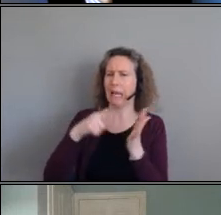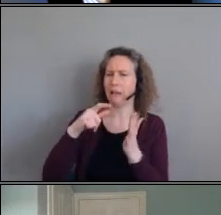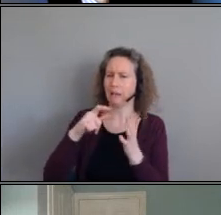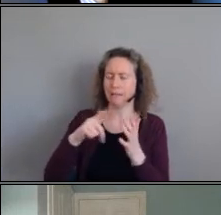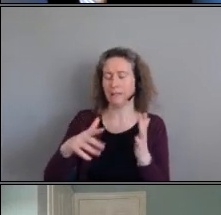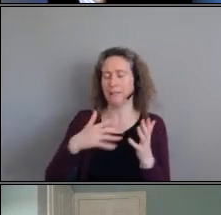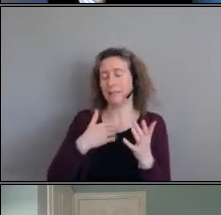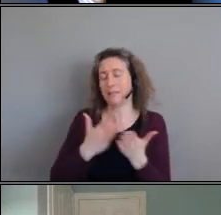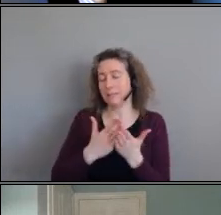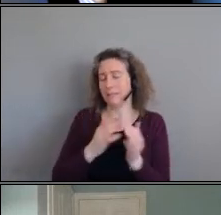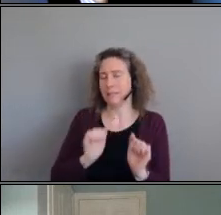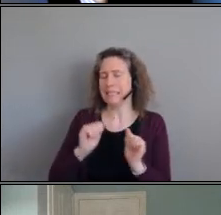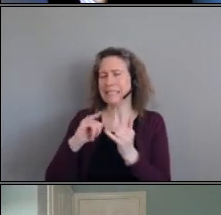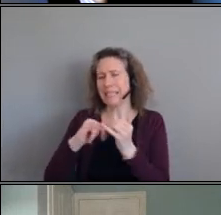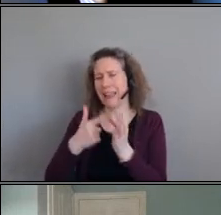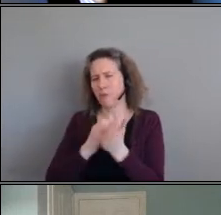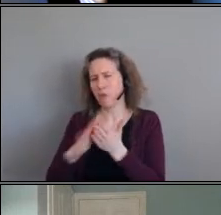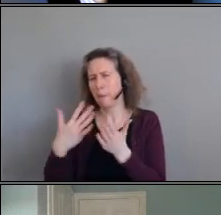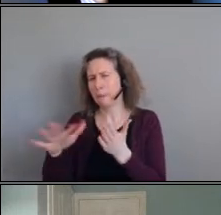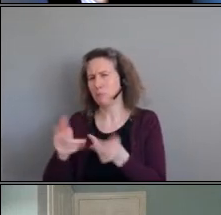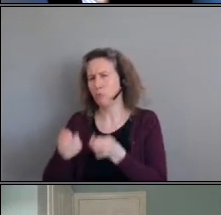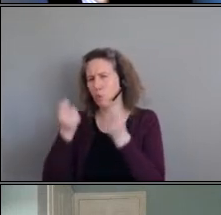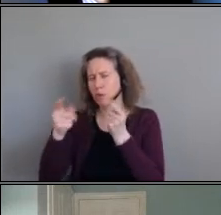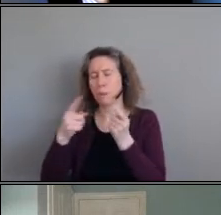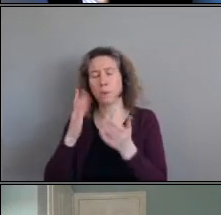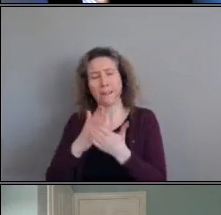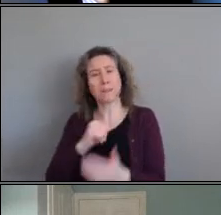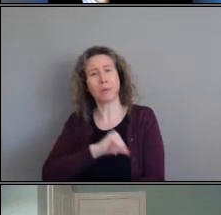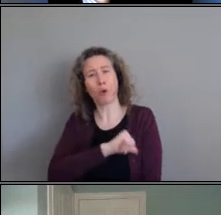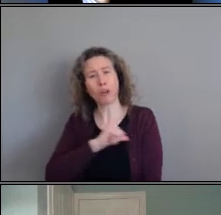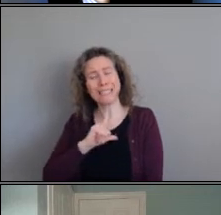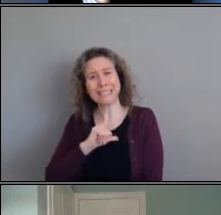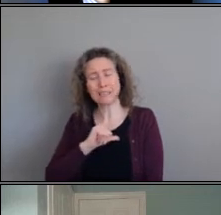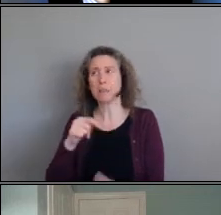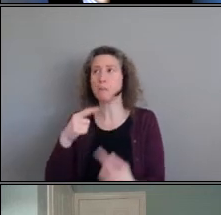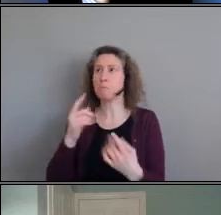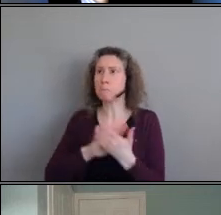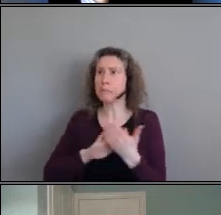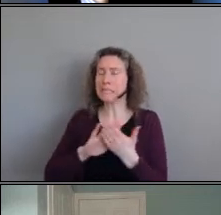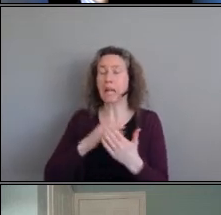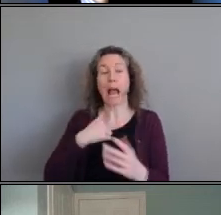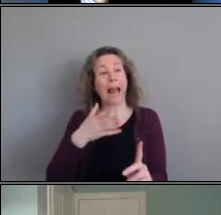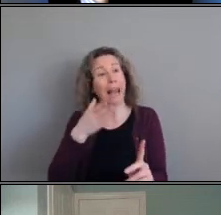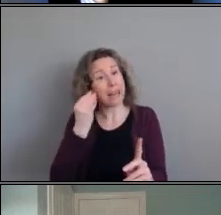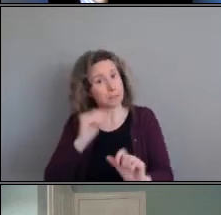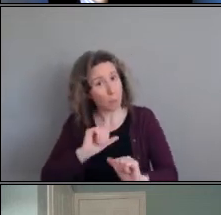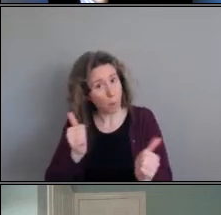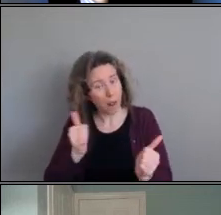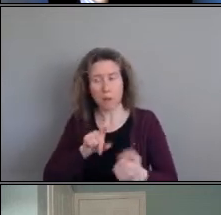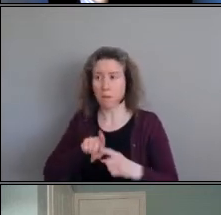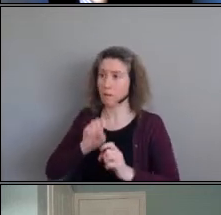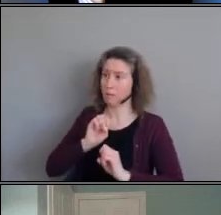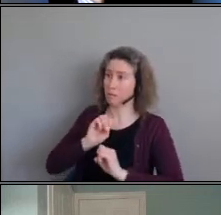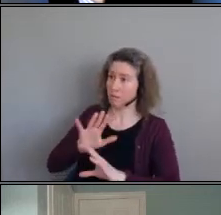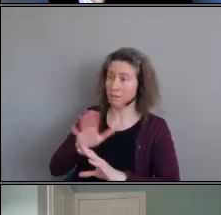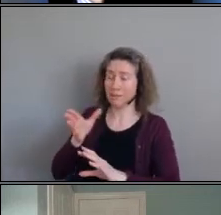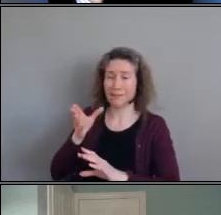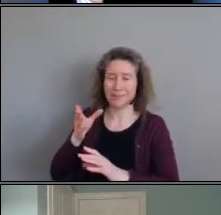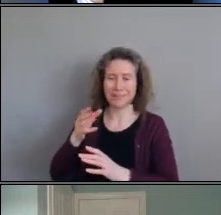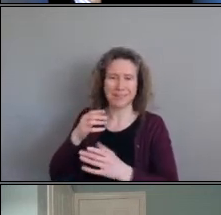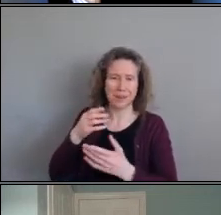that Sarah talked about, and being honest and being listening very well, but also actually, I would